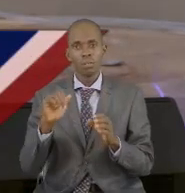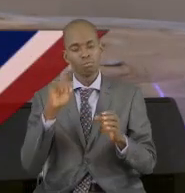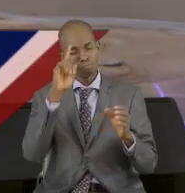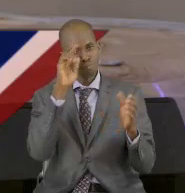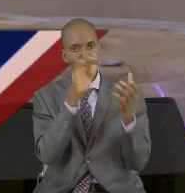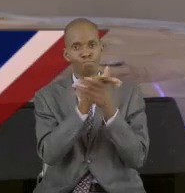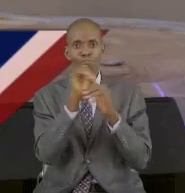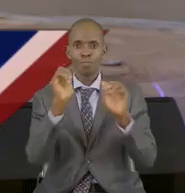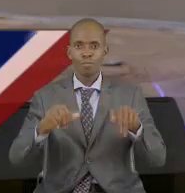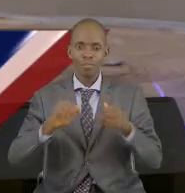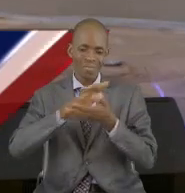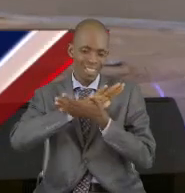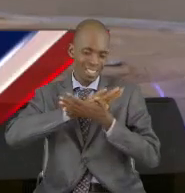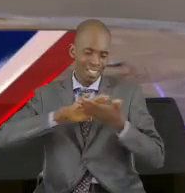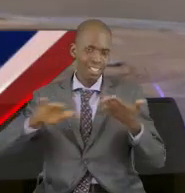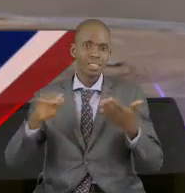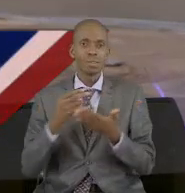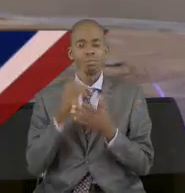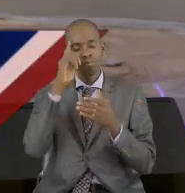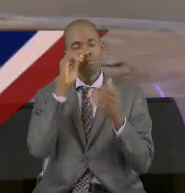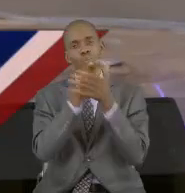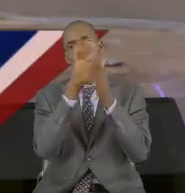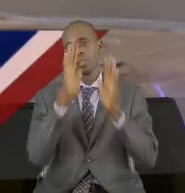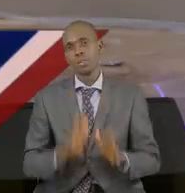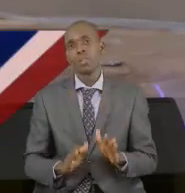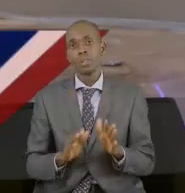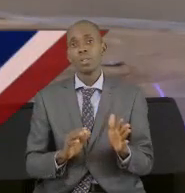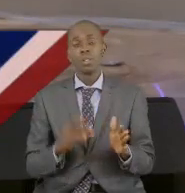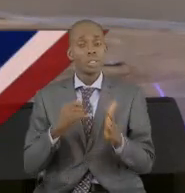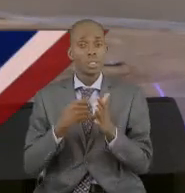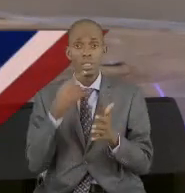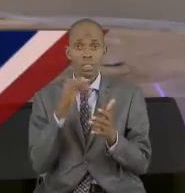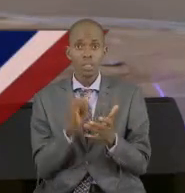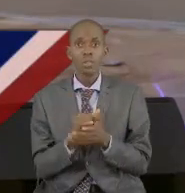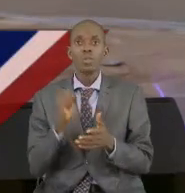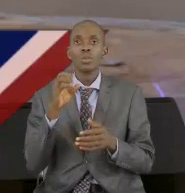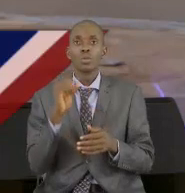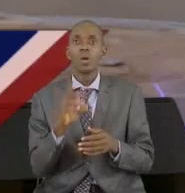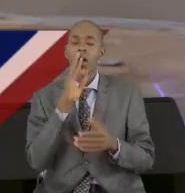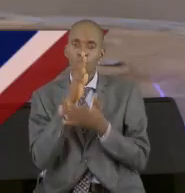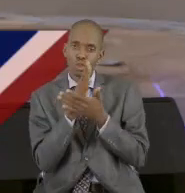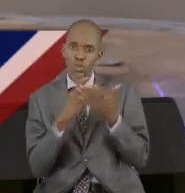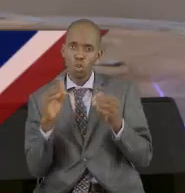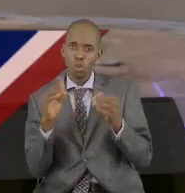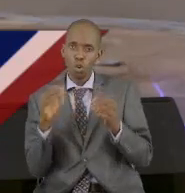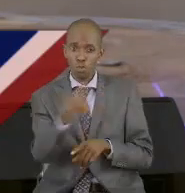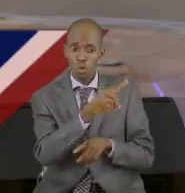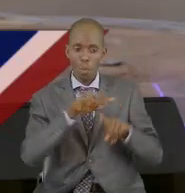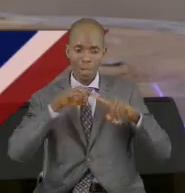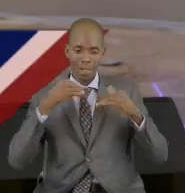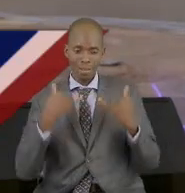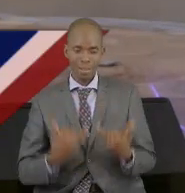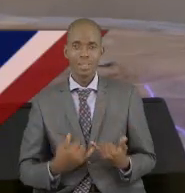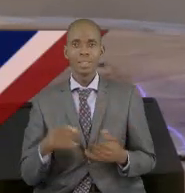the Lord, he cleanses us, he washes us. It says, so was some of you, but now ye are